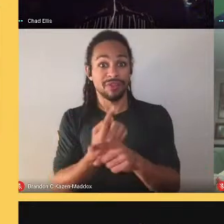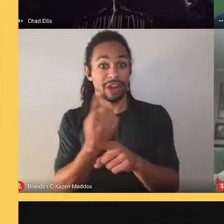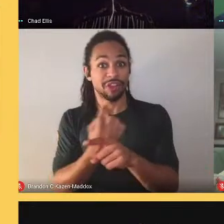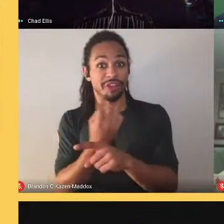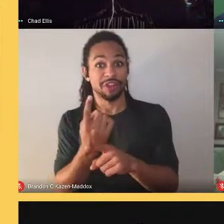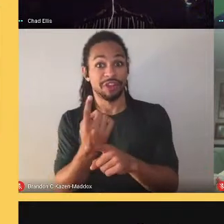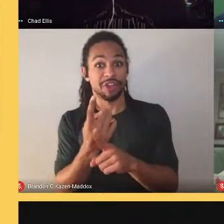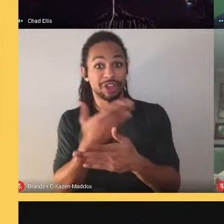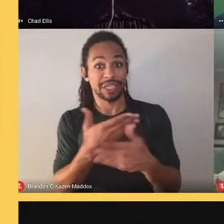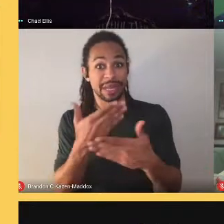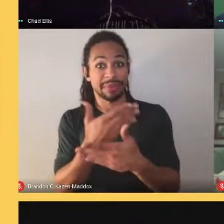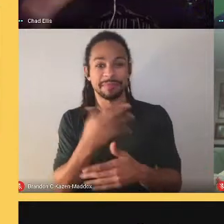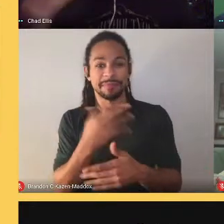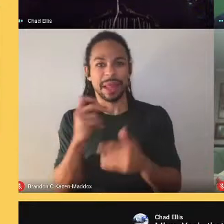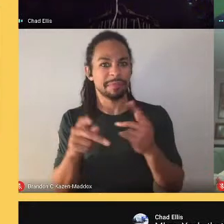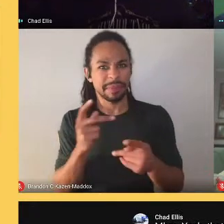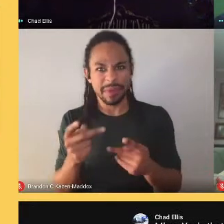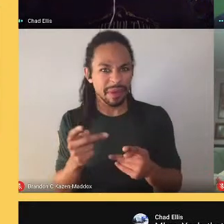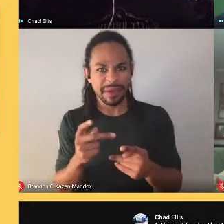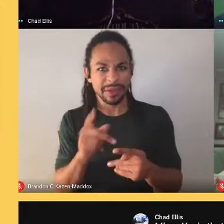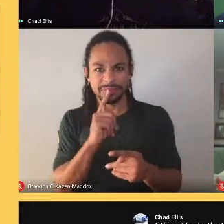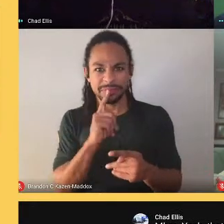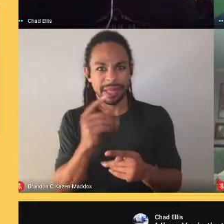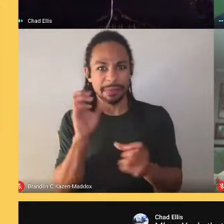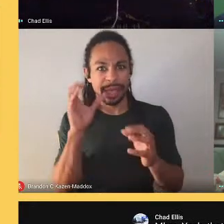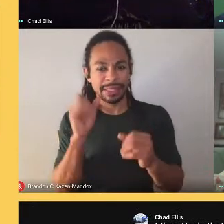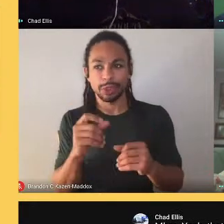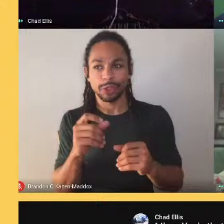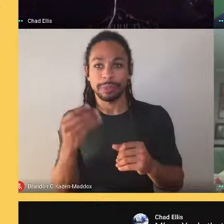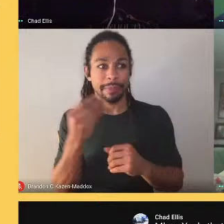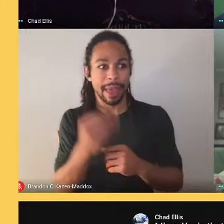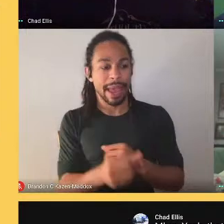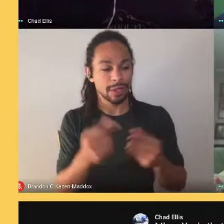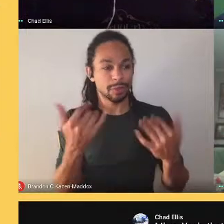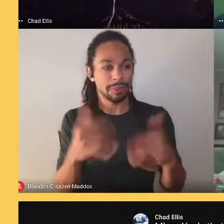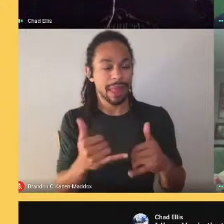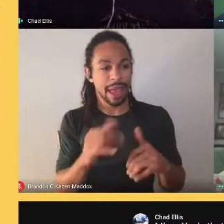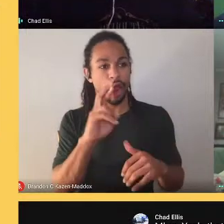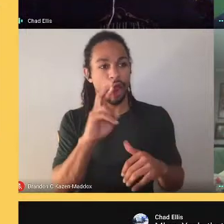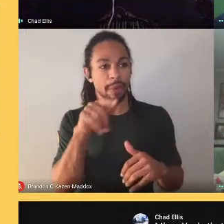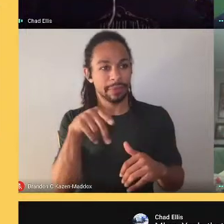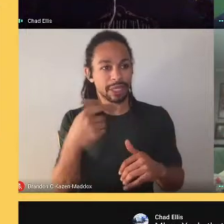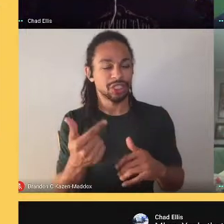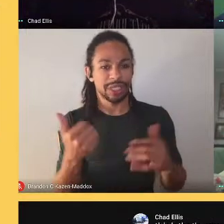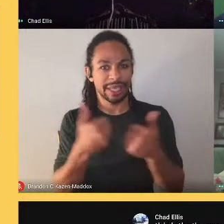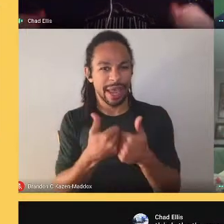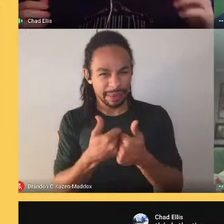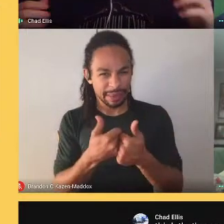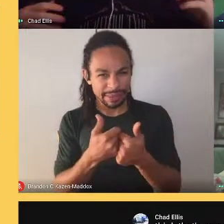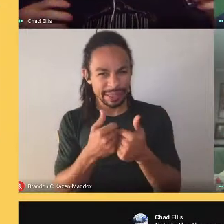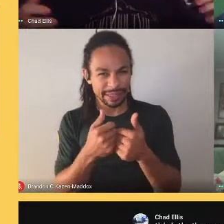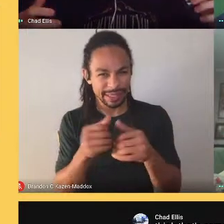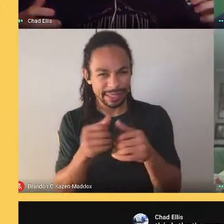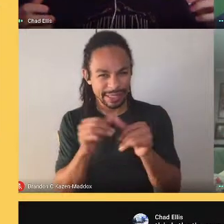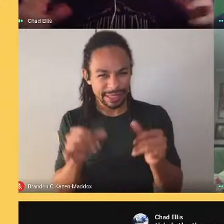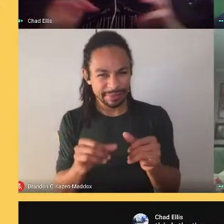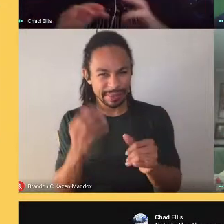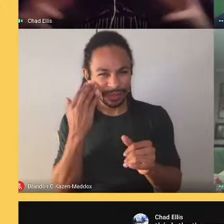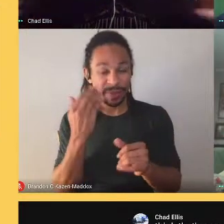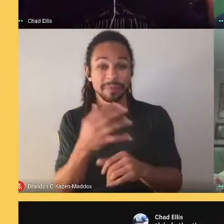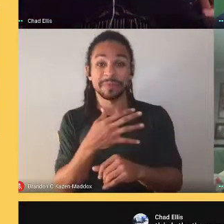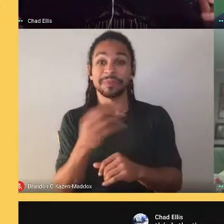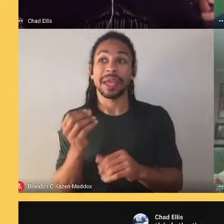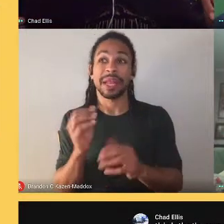play either Dungeons and Dragons or these other role-playing systems. And much like how we went from D&D to all of these different